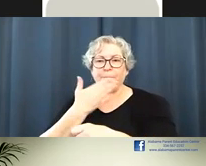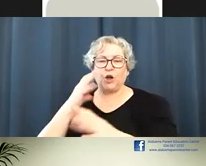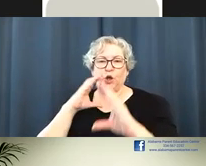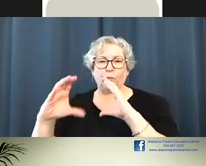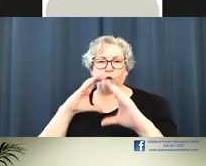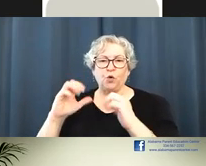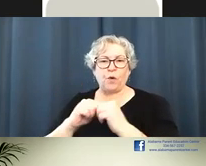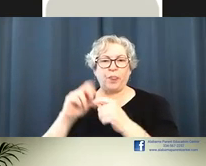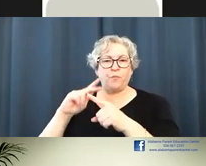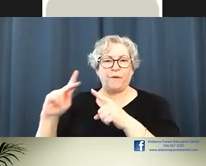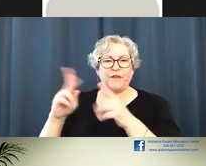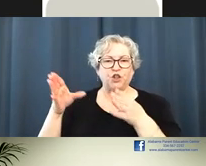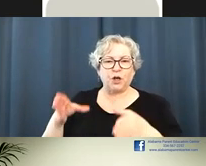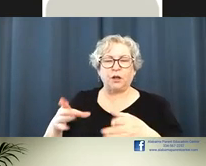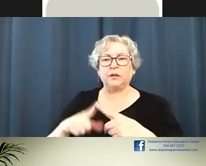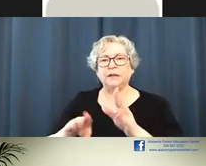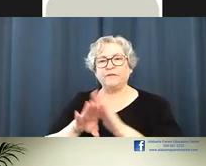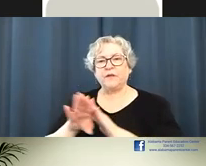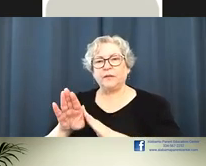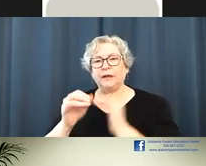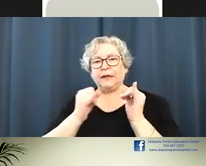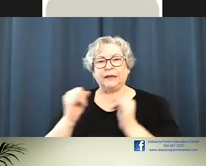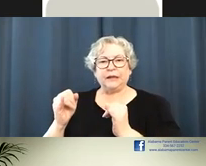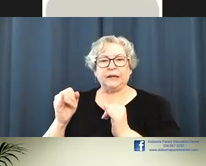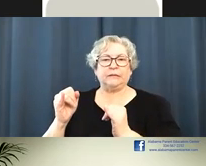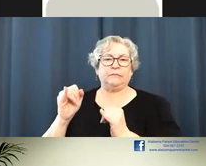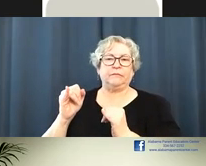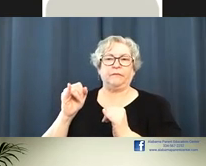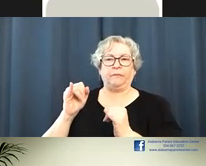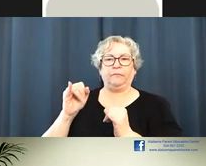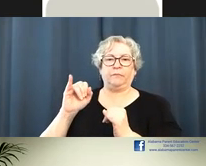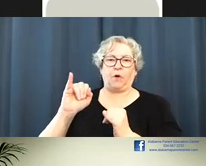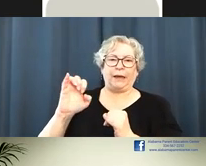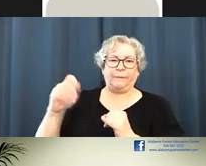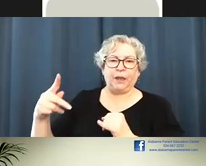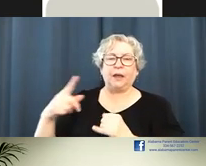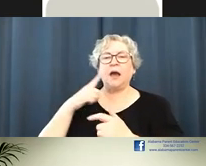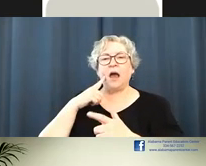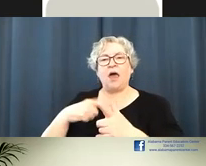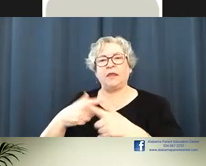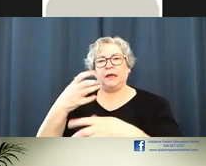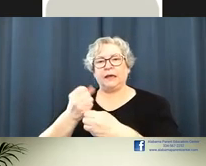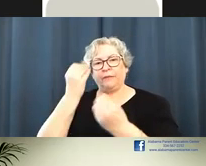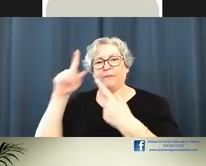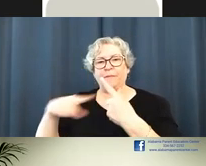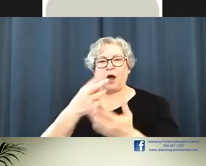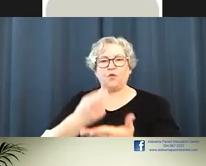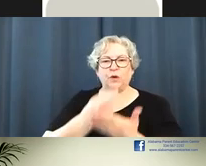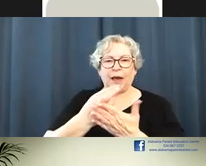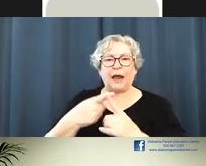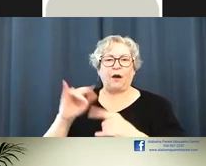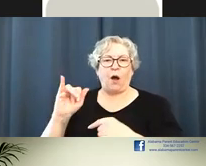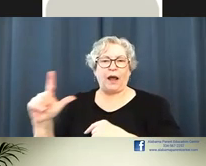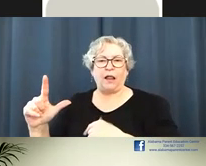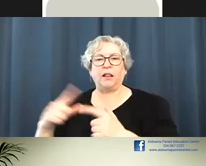with professionals, developing individualized plans for employment, obtaining information about rehab and independent living,